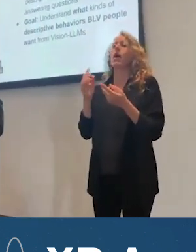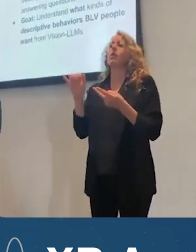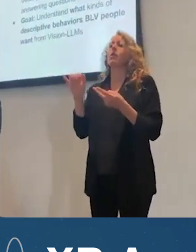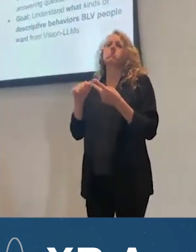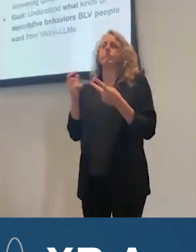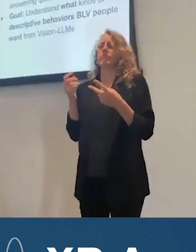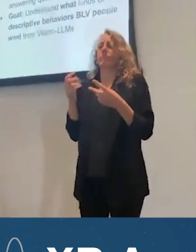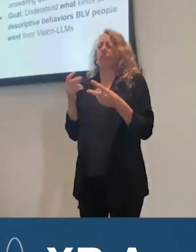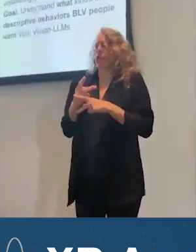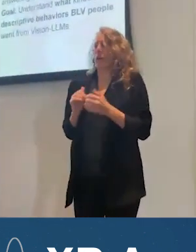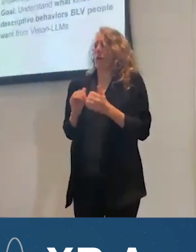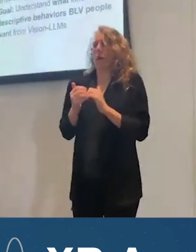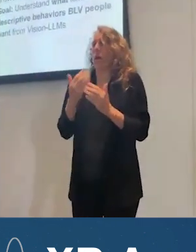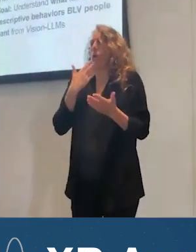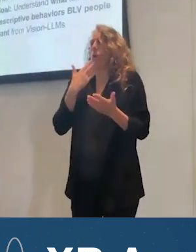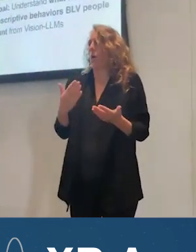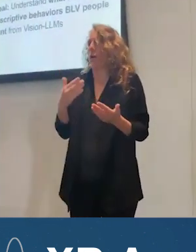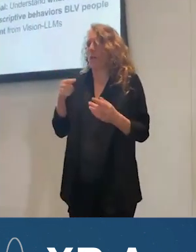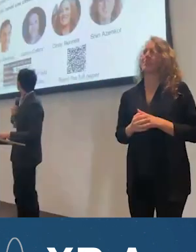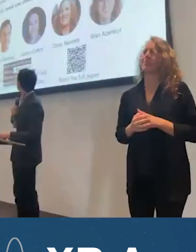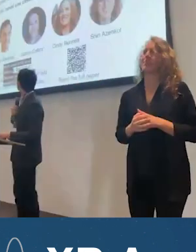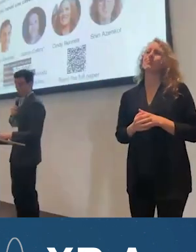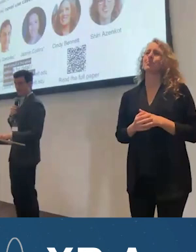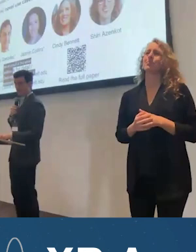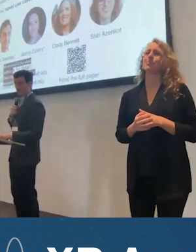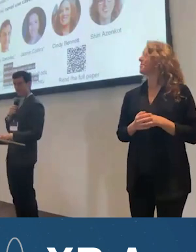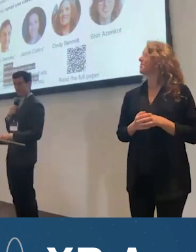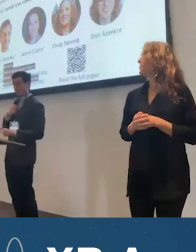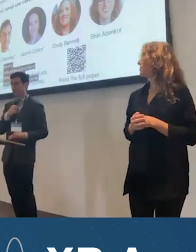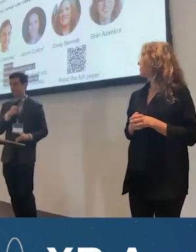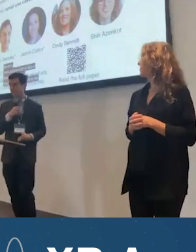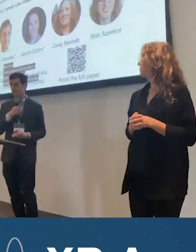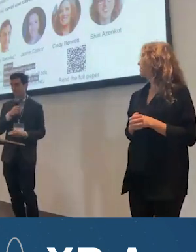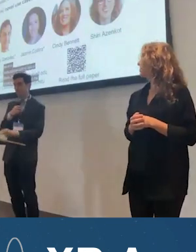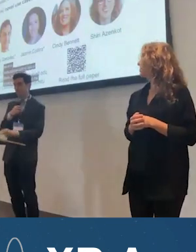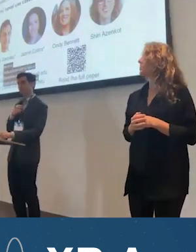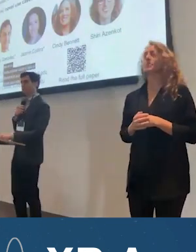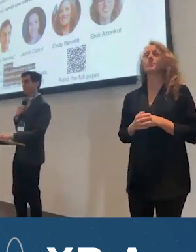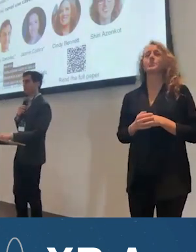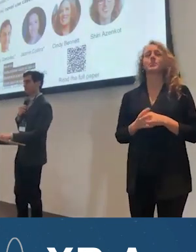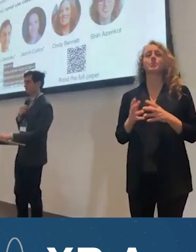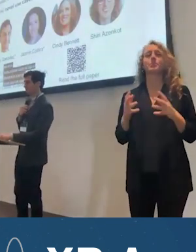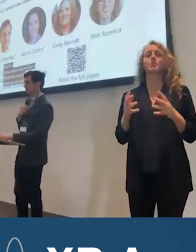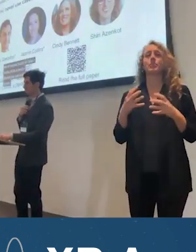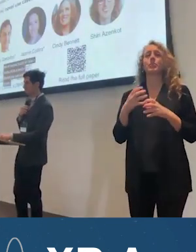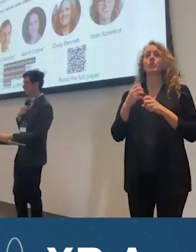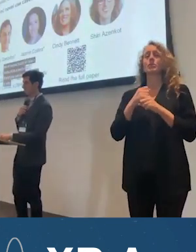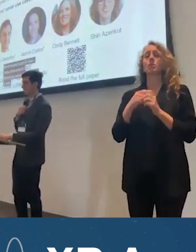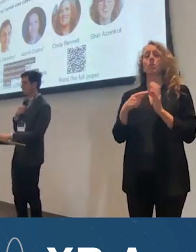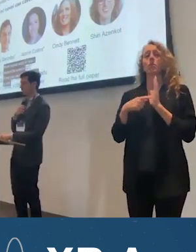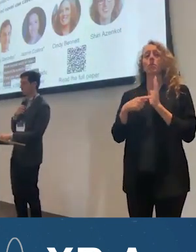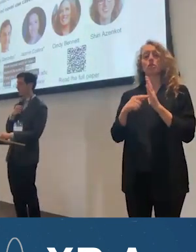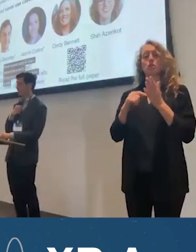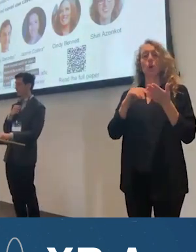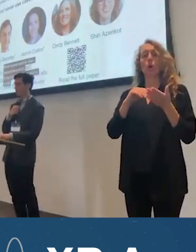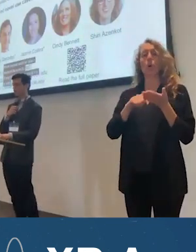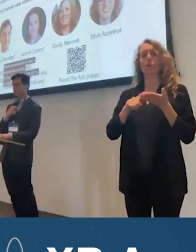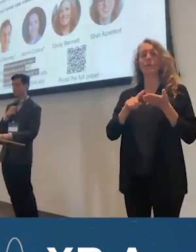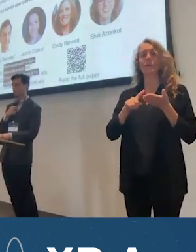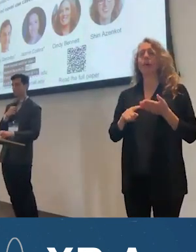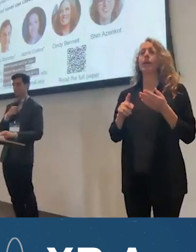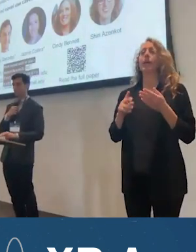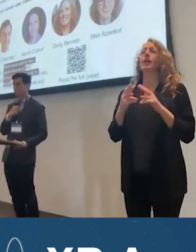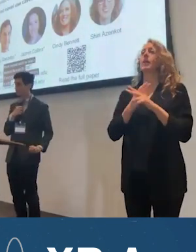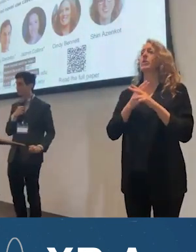these models meet BLB users' needs. So in summary, we present a study that investigated the uses of AI-powered